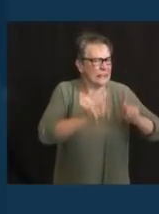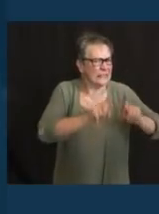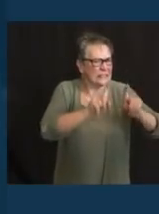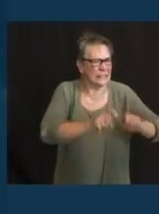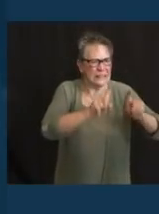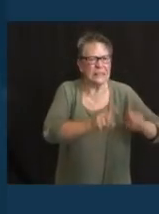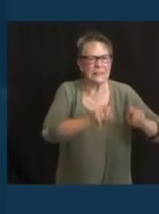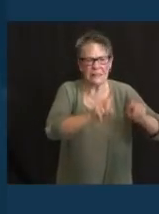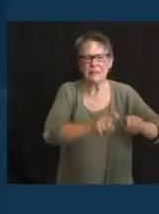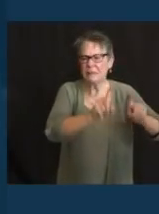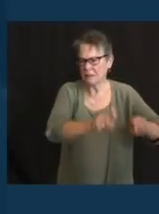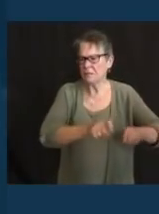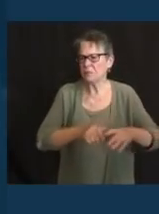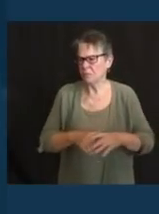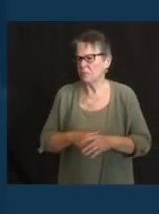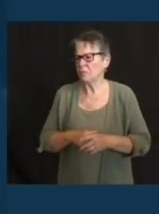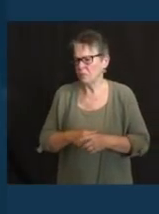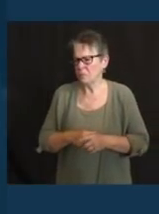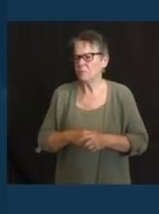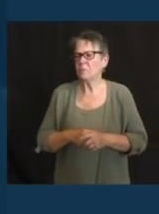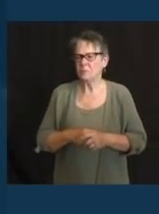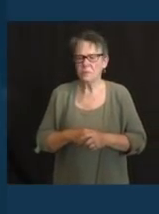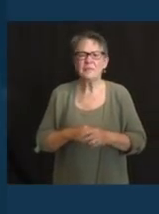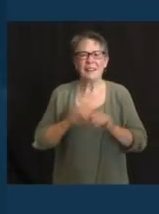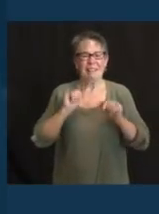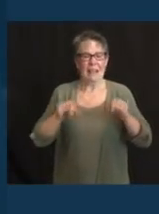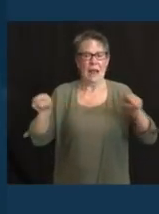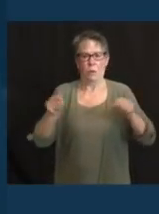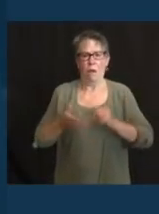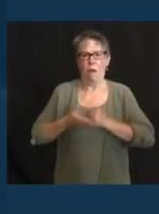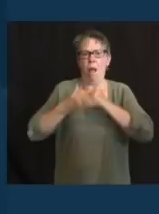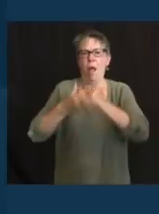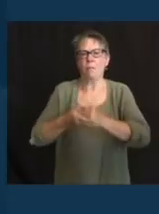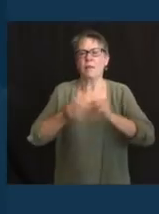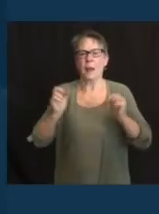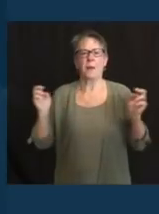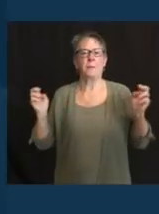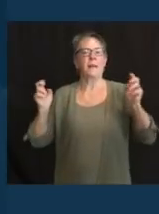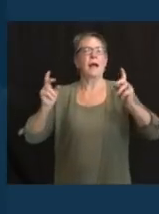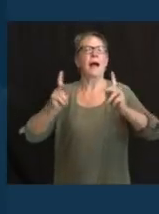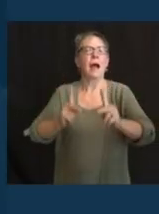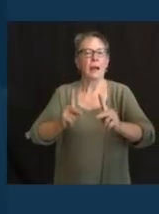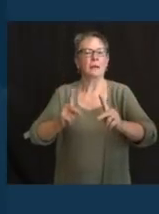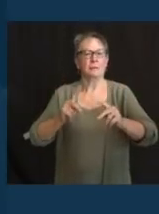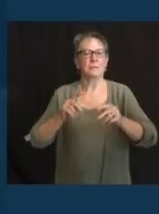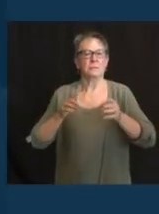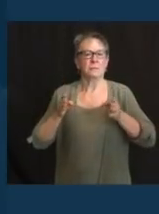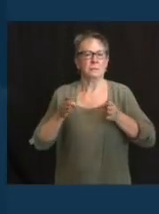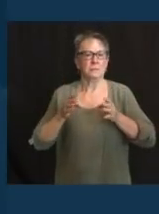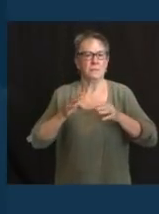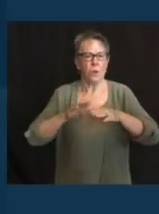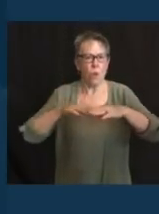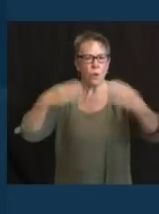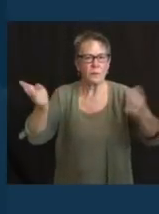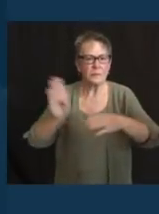There is a lot more information available about contact tracing in our plan going forward. I encourage you to go to